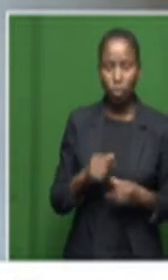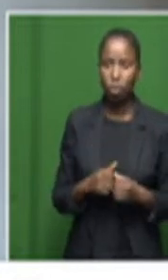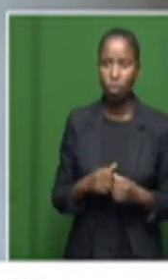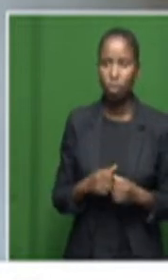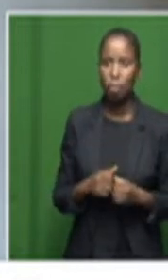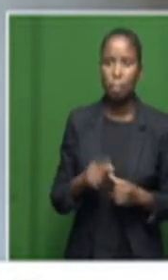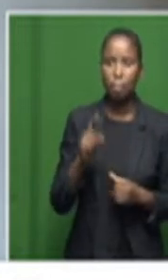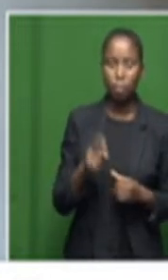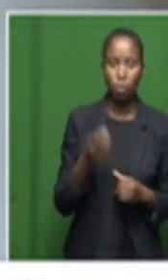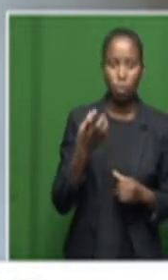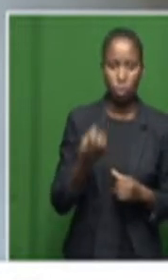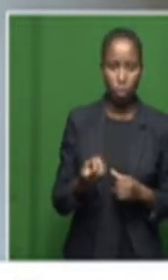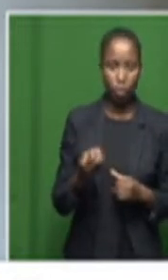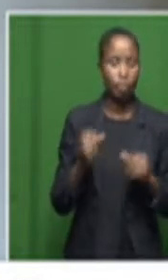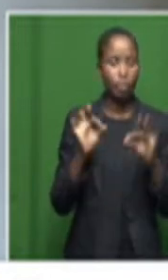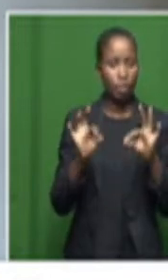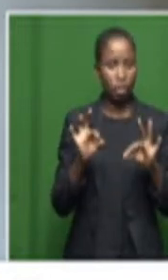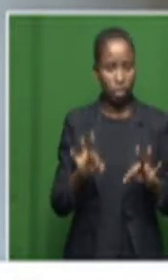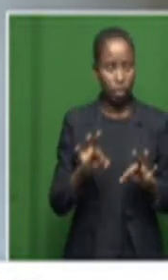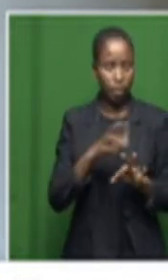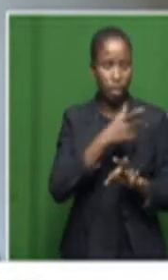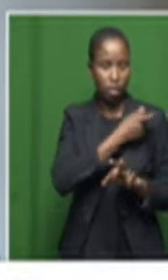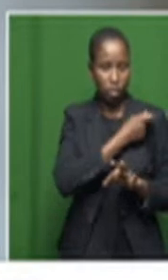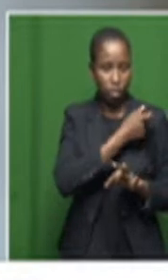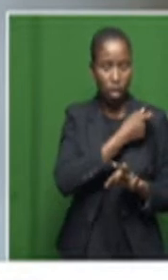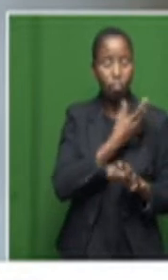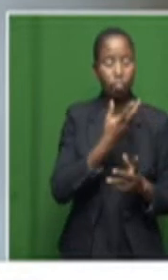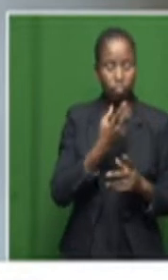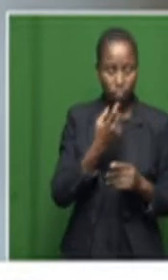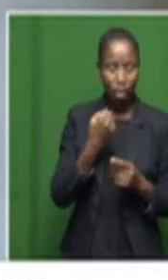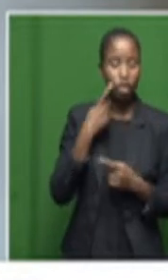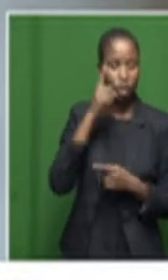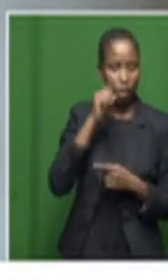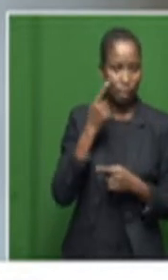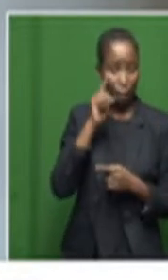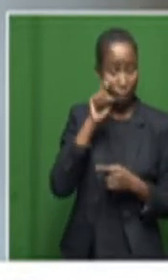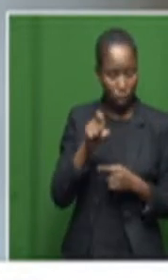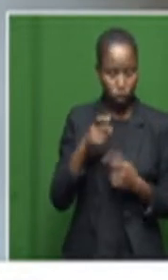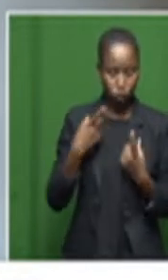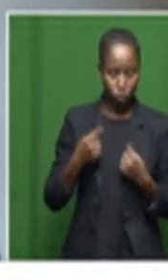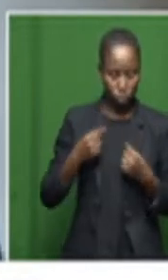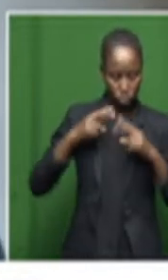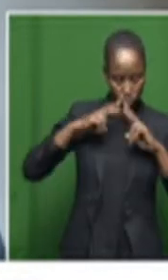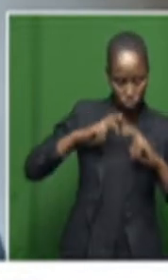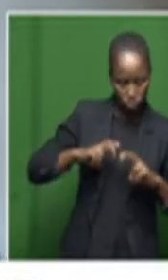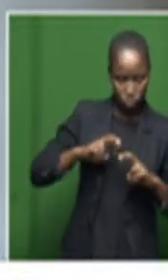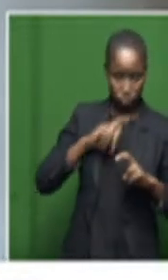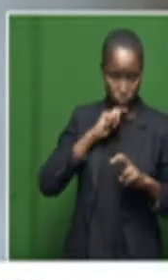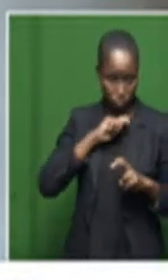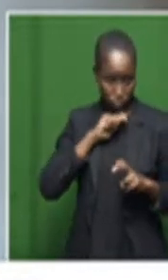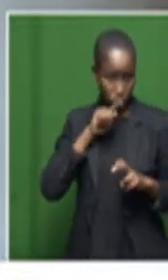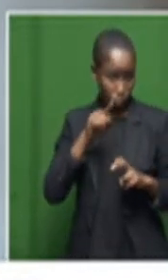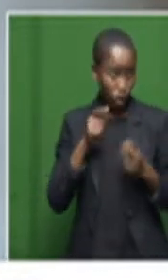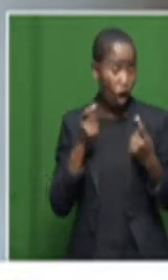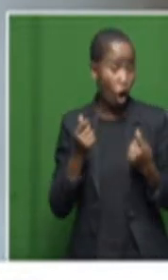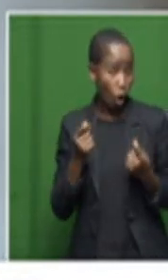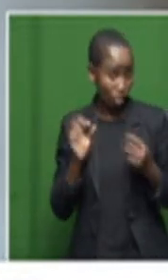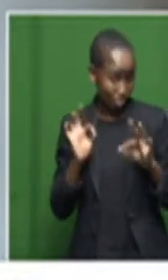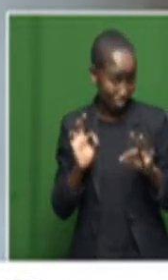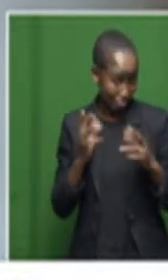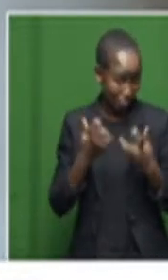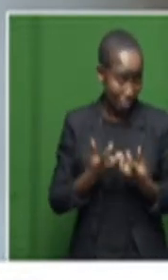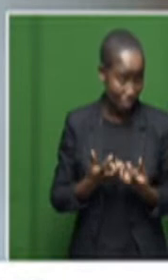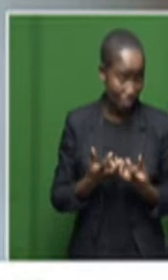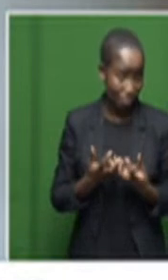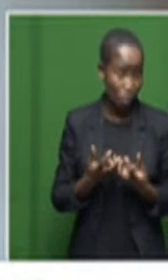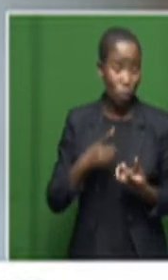cost-effective test, and it's about doing small studies first to establish whether that is cost-effective, in fact, to do the